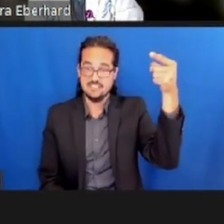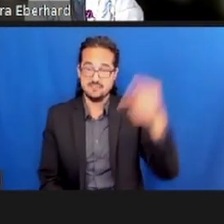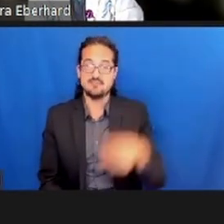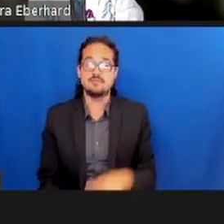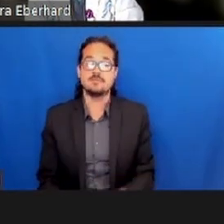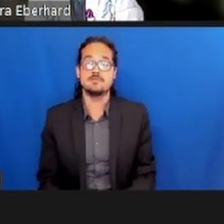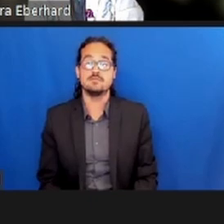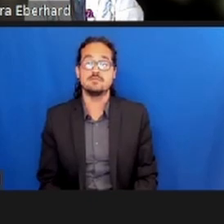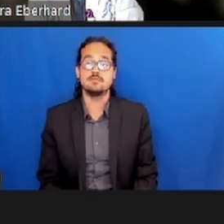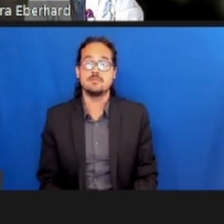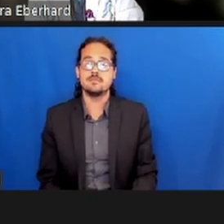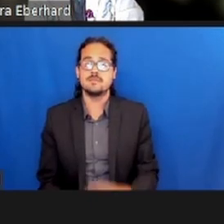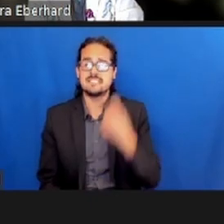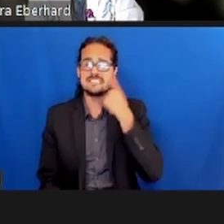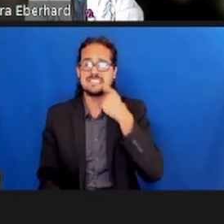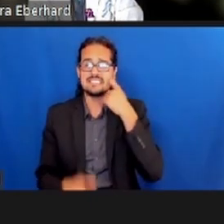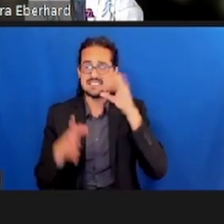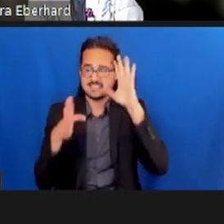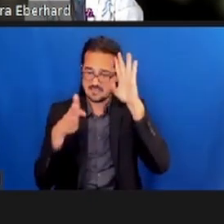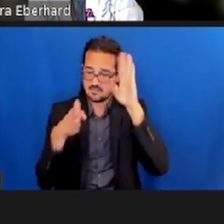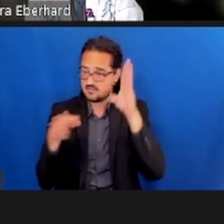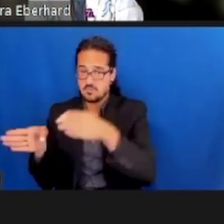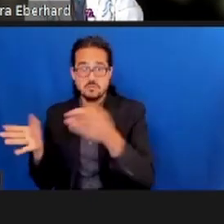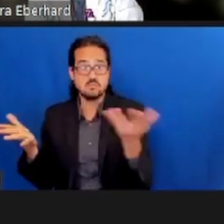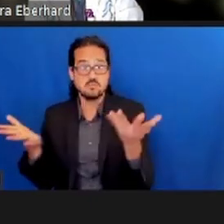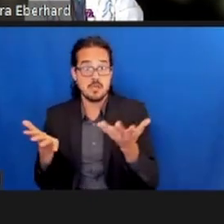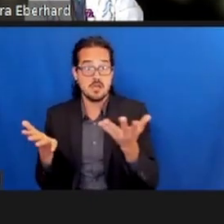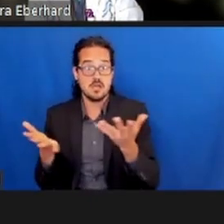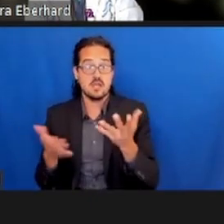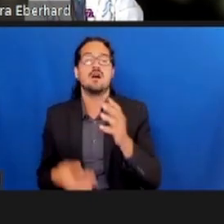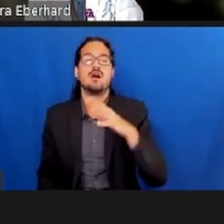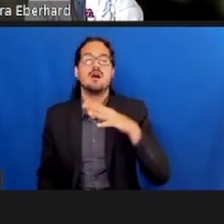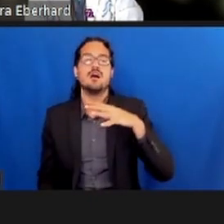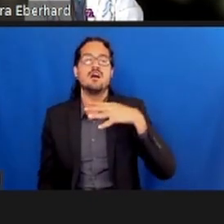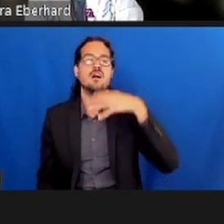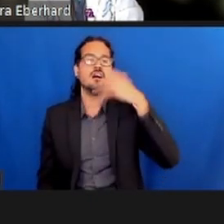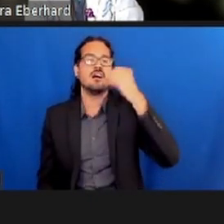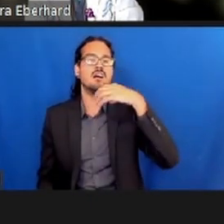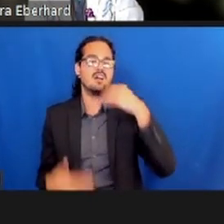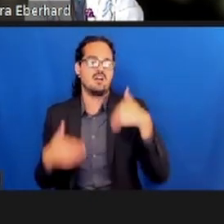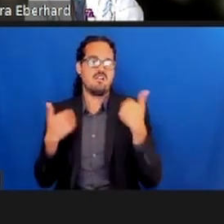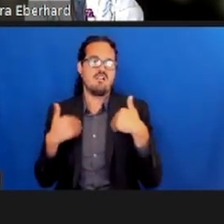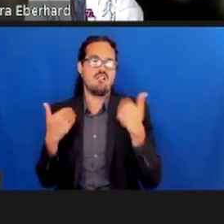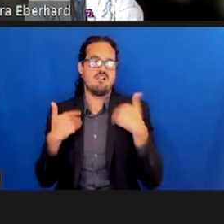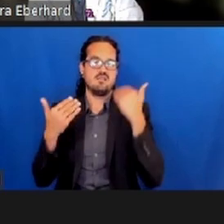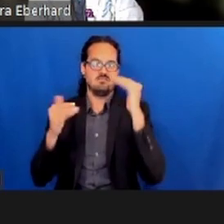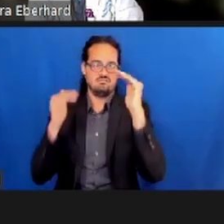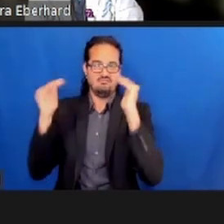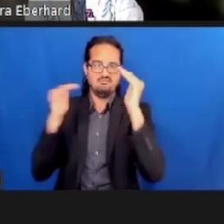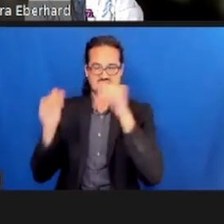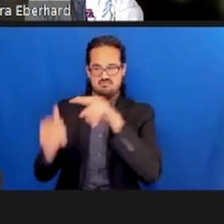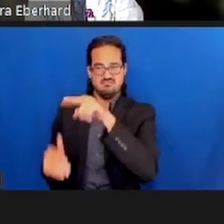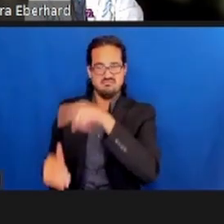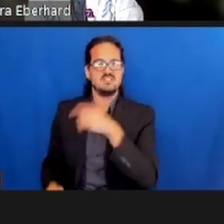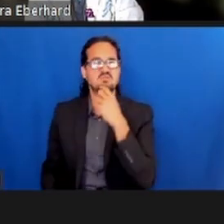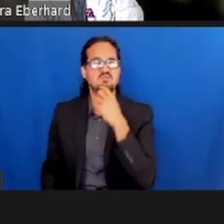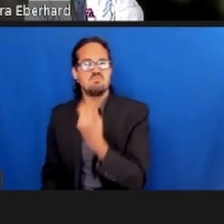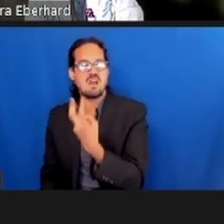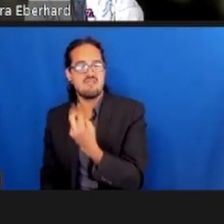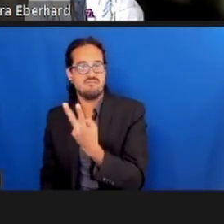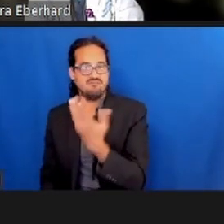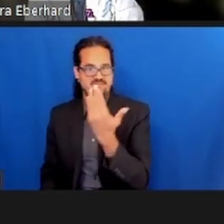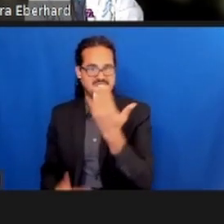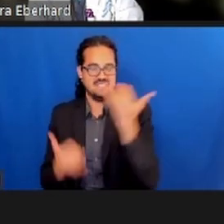and we set a goal to vaccinate at least half of our 12 to 15-year-olds within the week that they were first authorized when that became